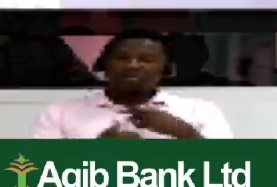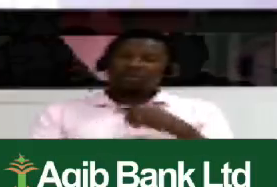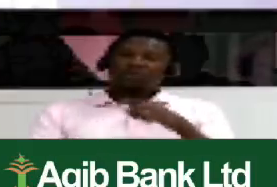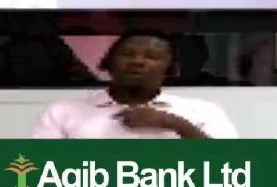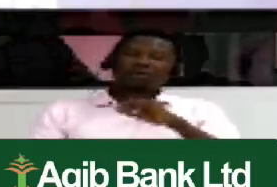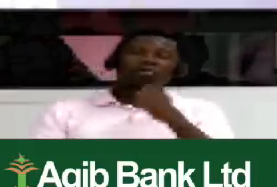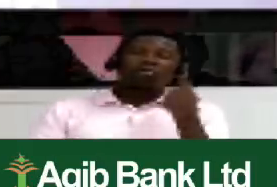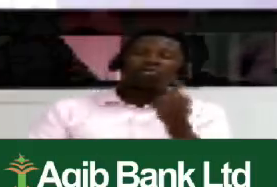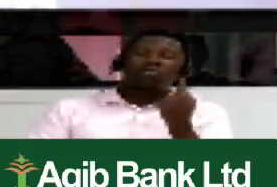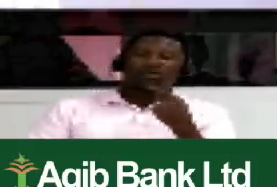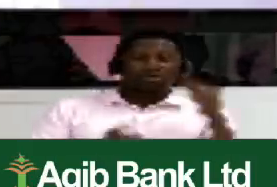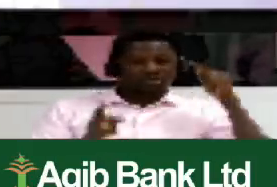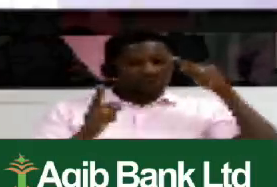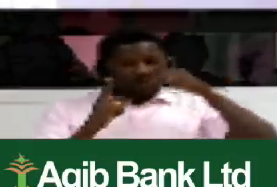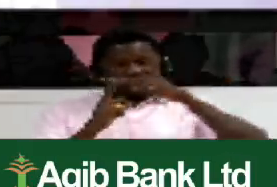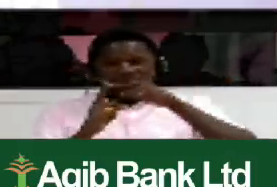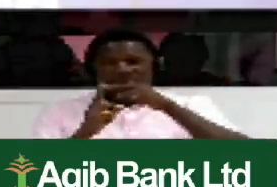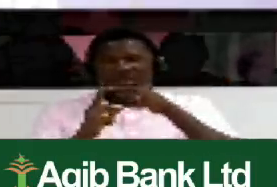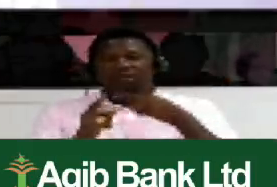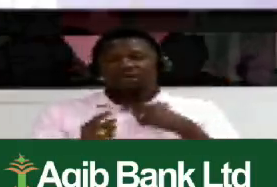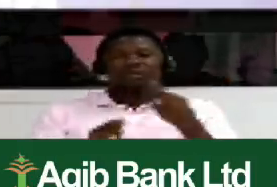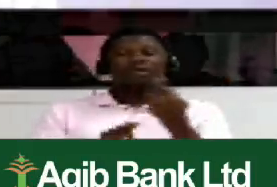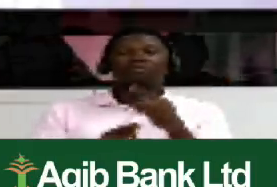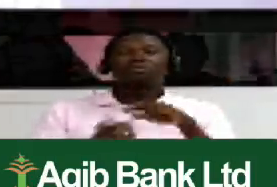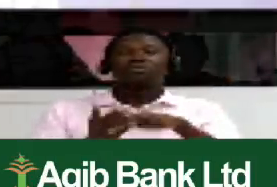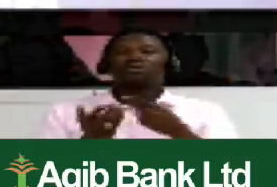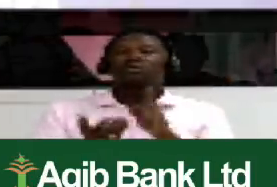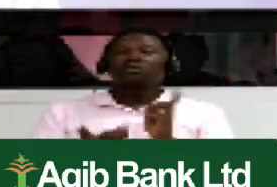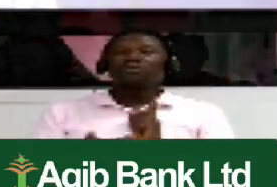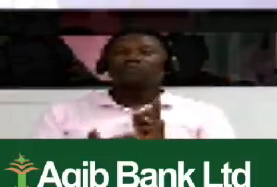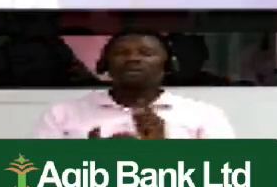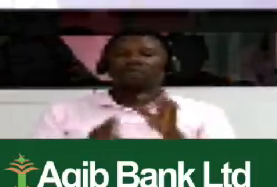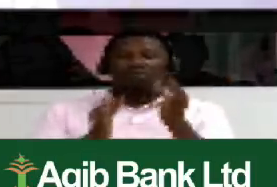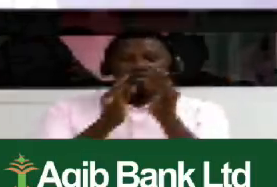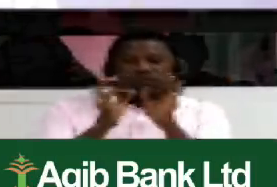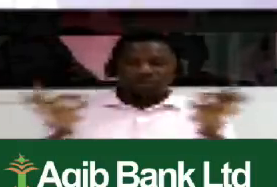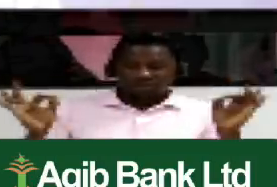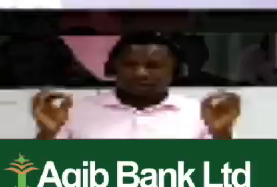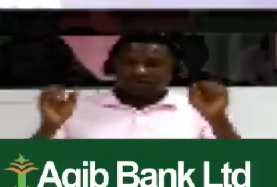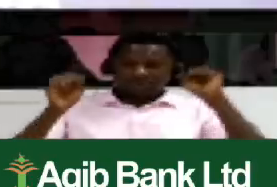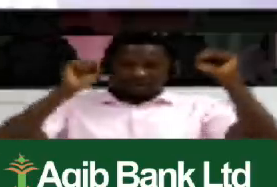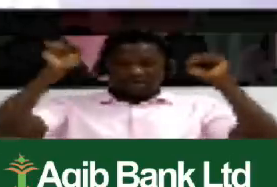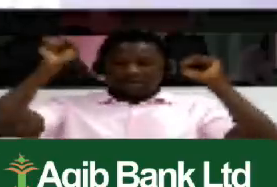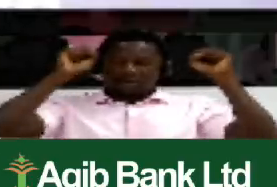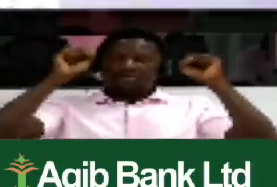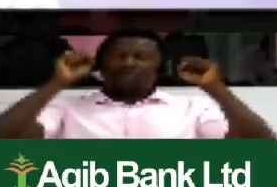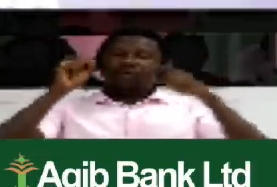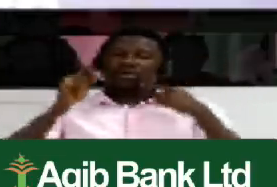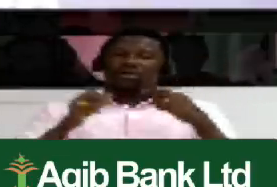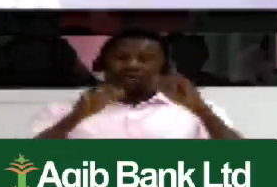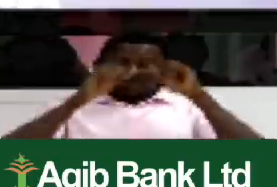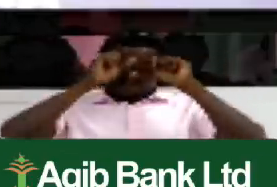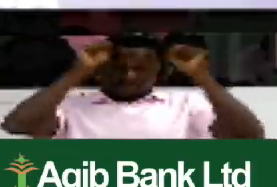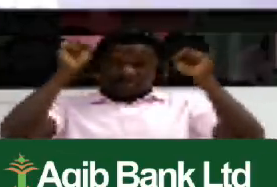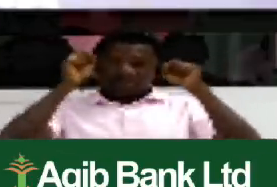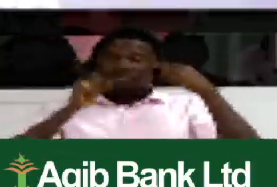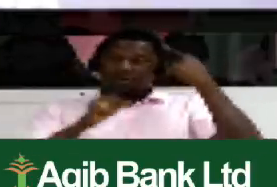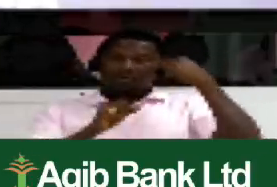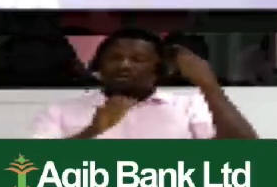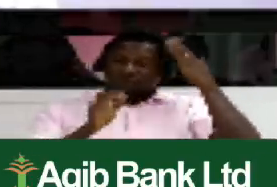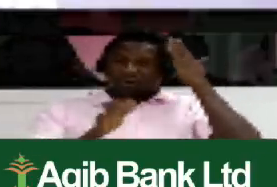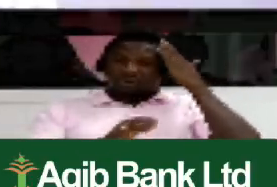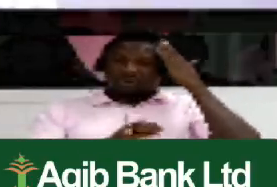ultimate objective, and that is a peaceful demonstration, so that the authorities will realize